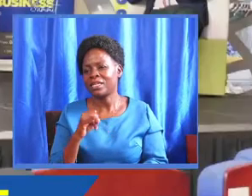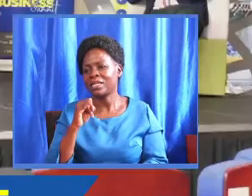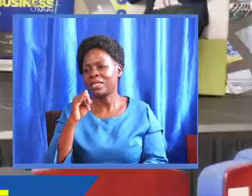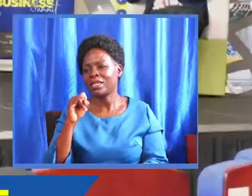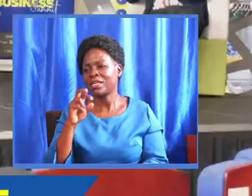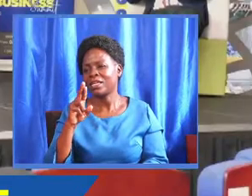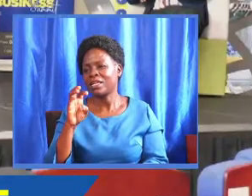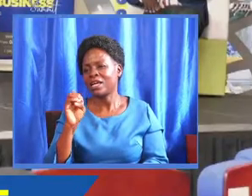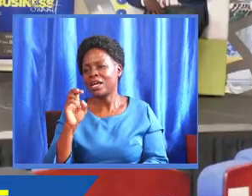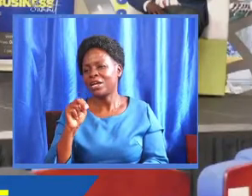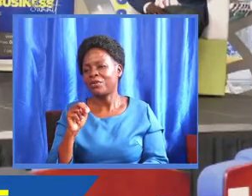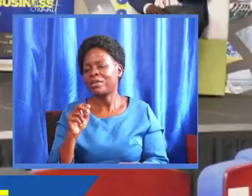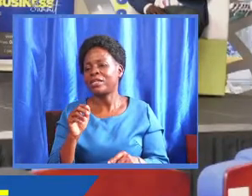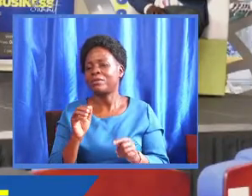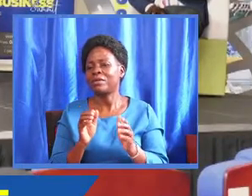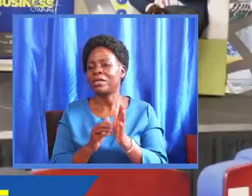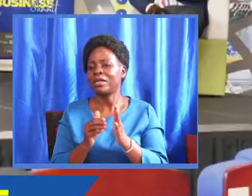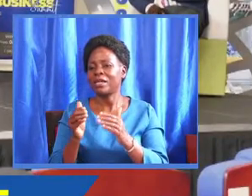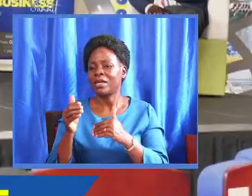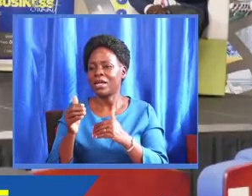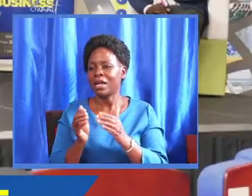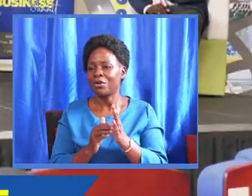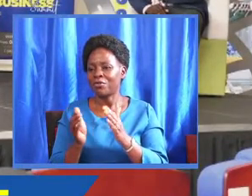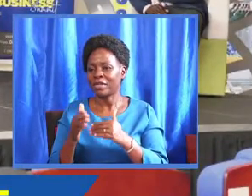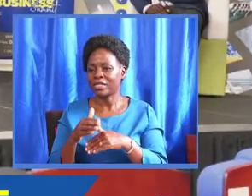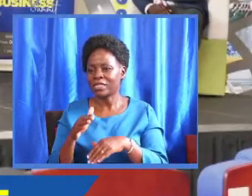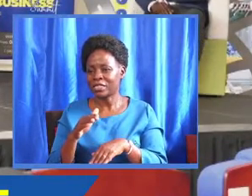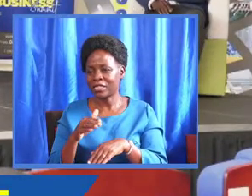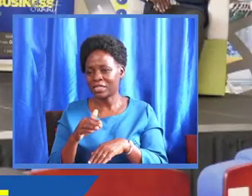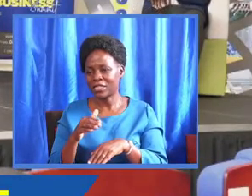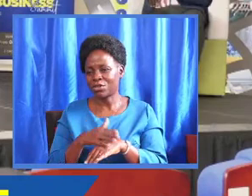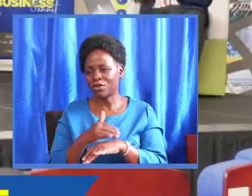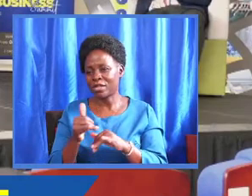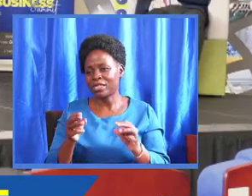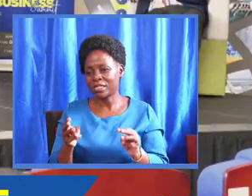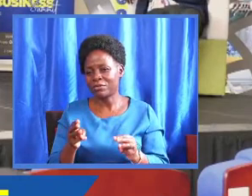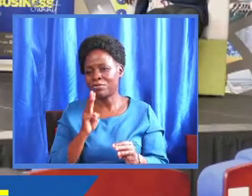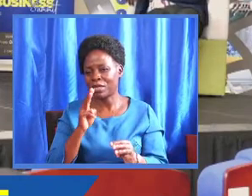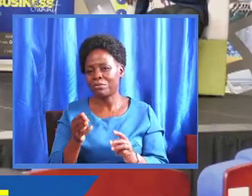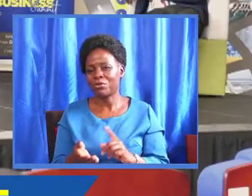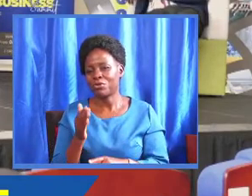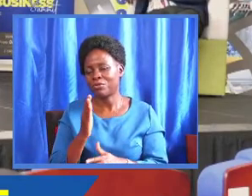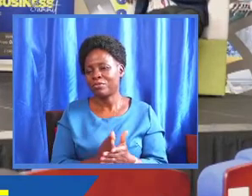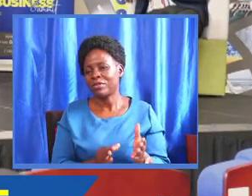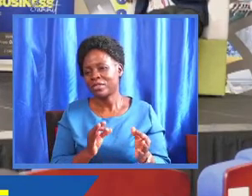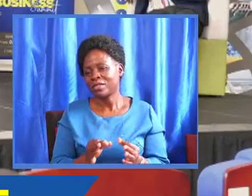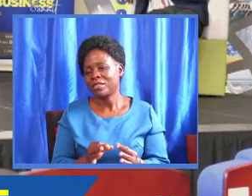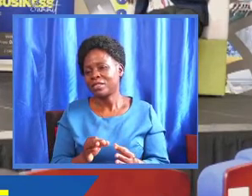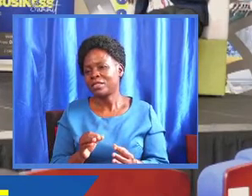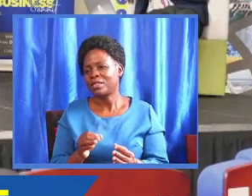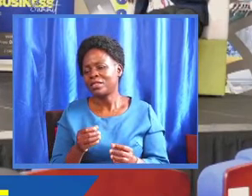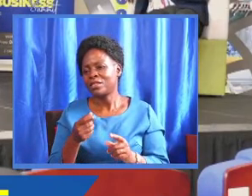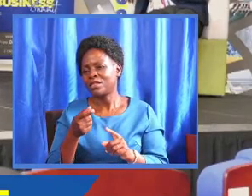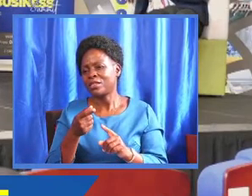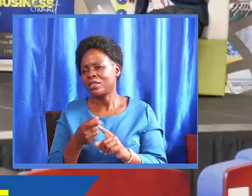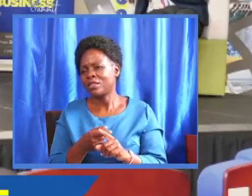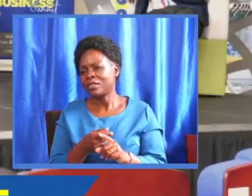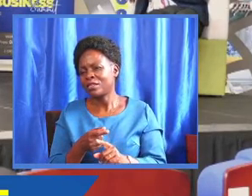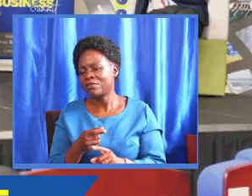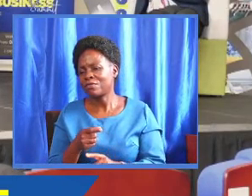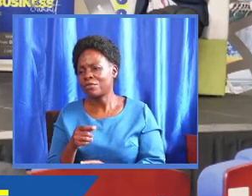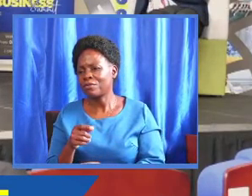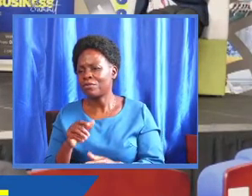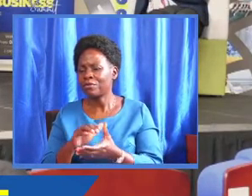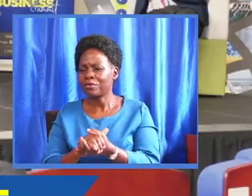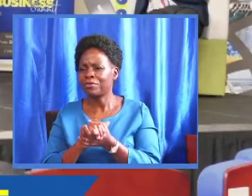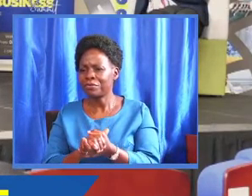on how to access that online system as well to be able to get something. All right, from Ranjit Singh,